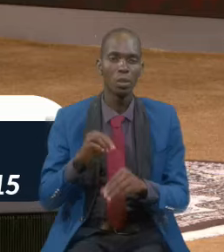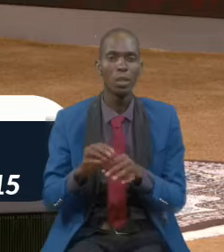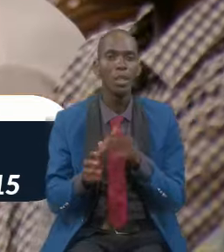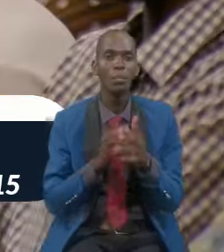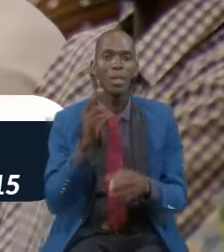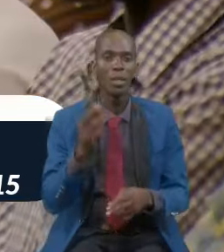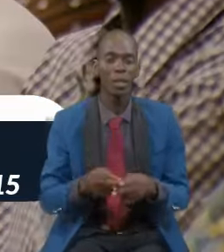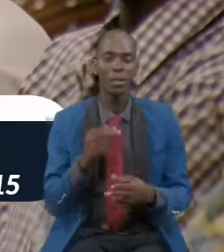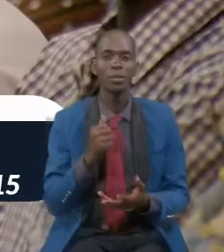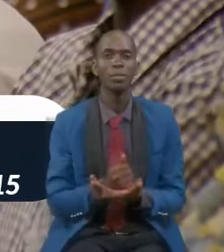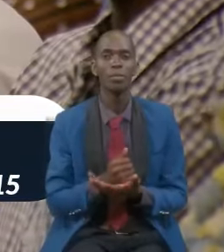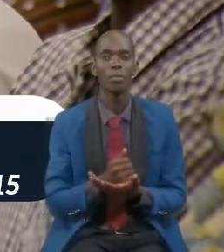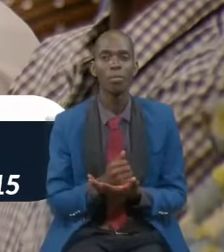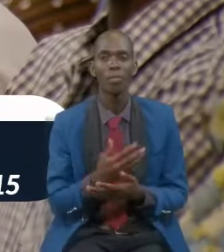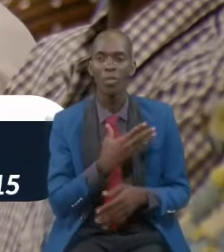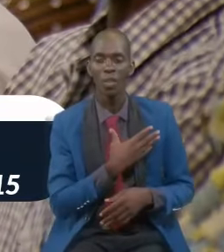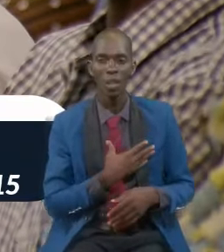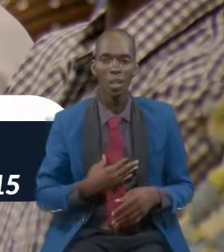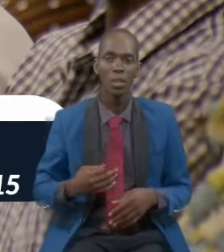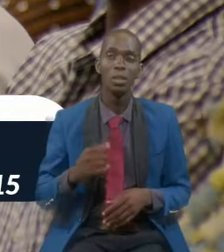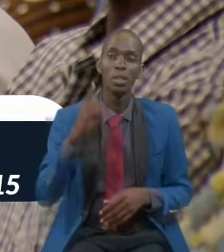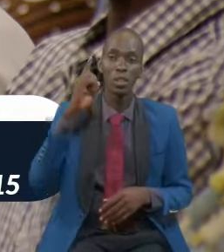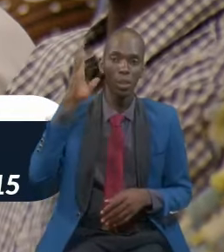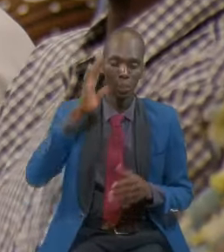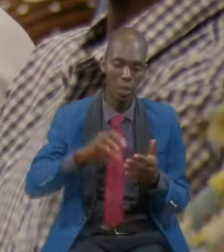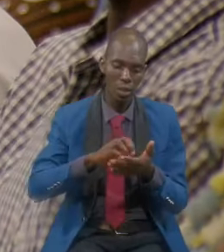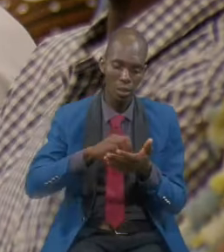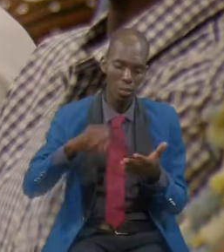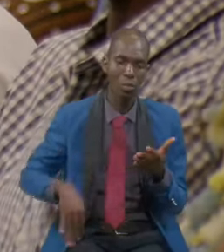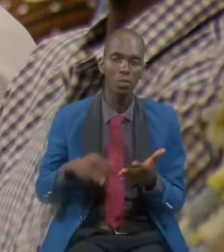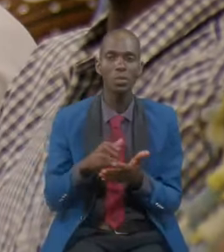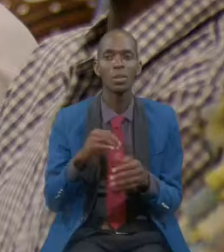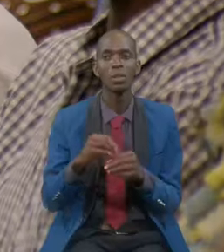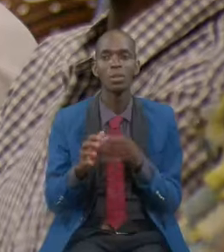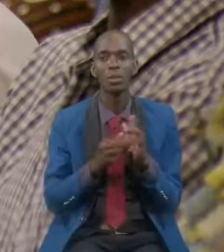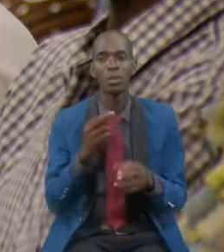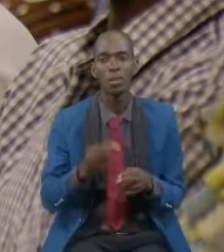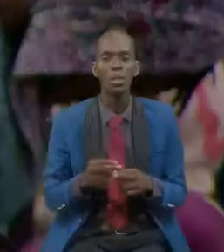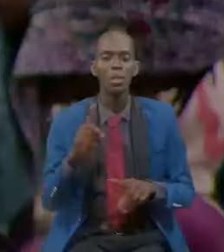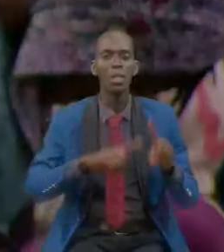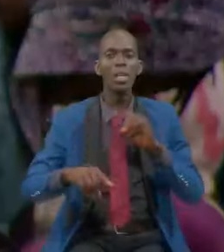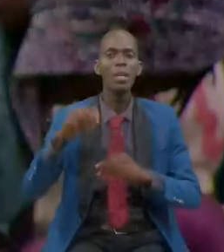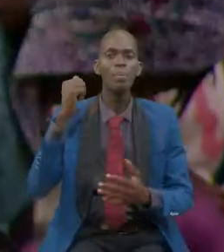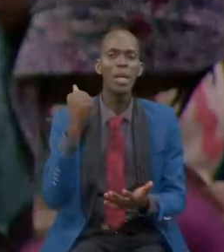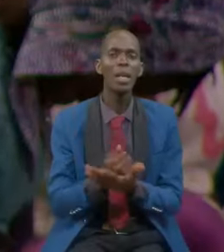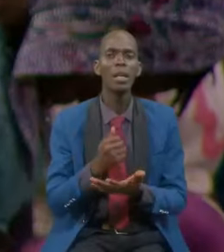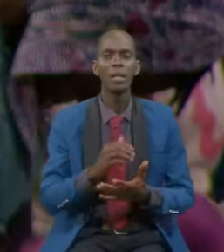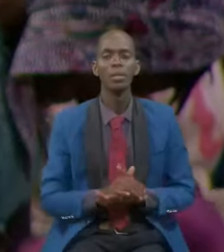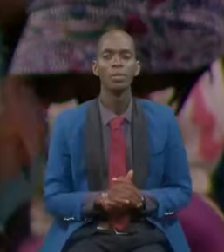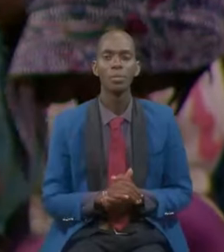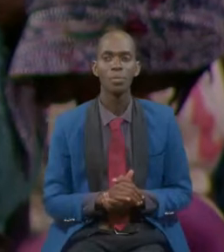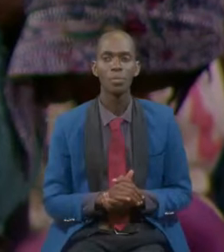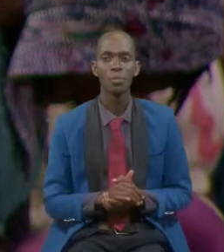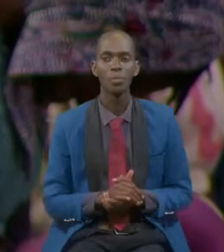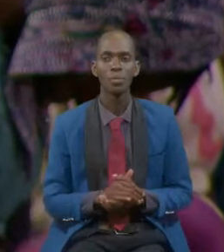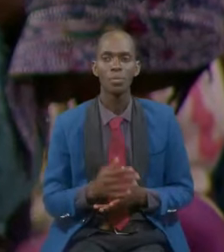Jesus' name. And he will root it out. You lost an amen. Amen.